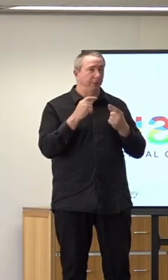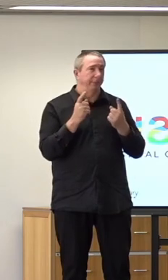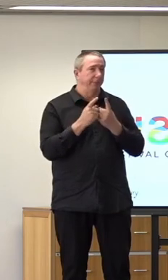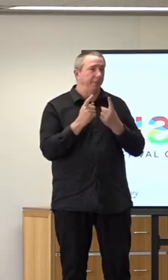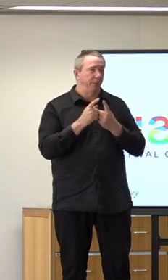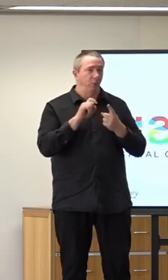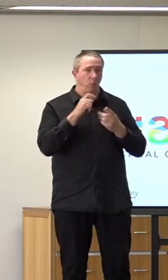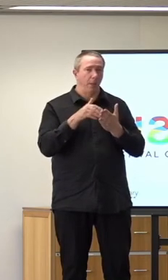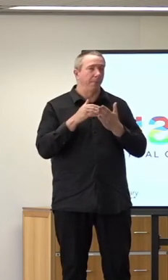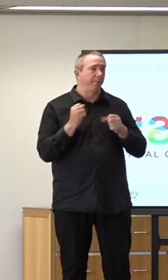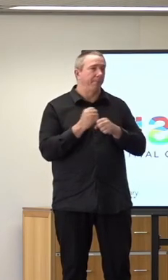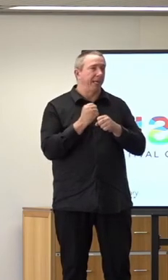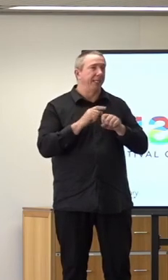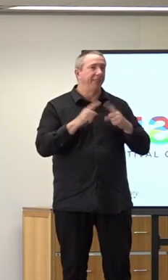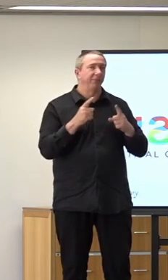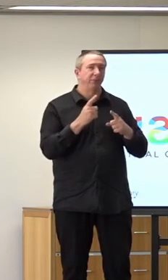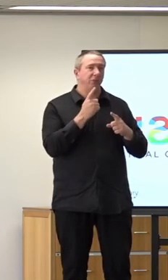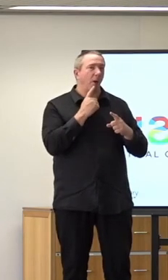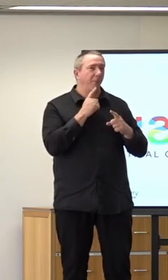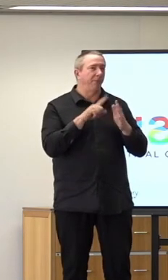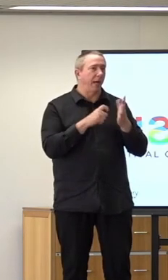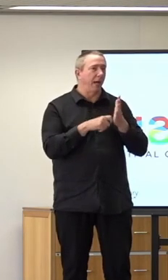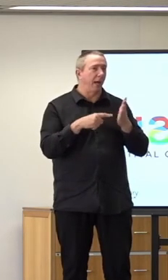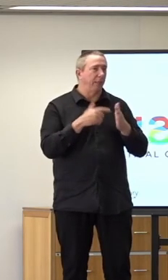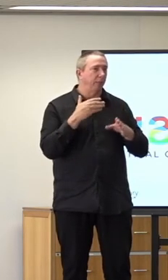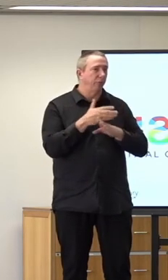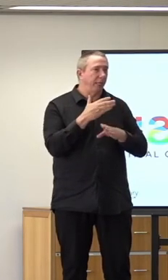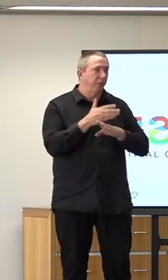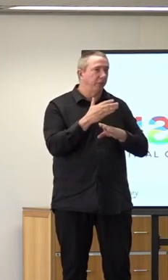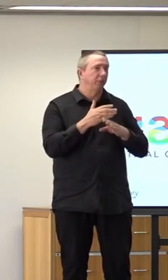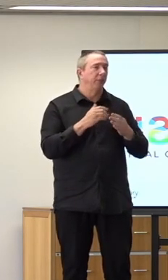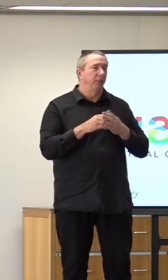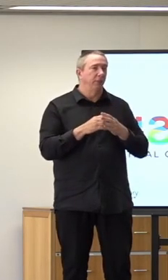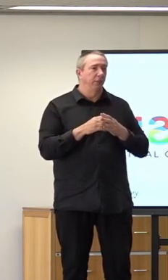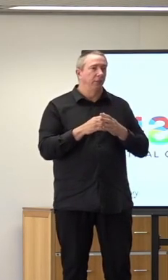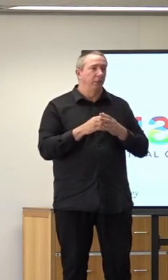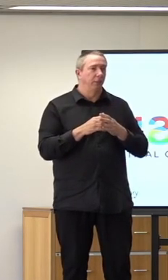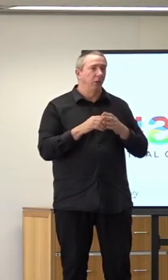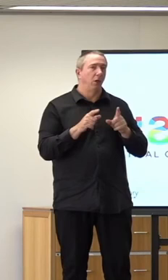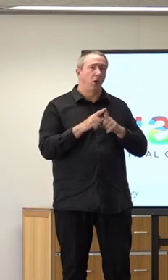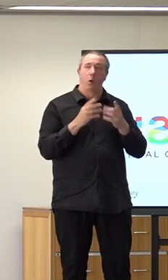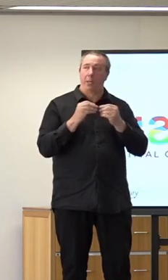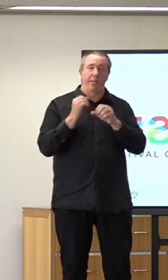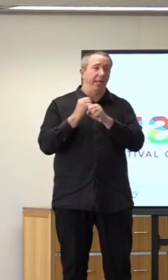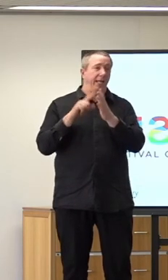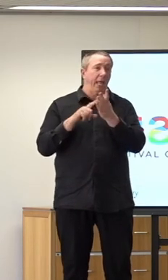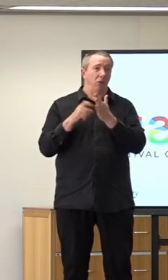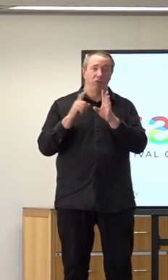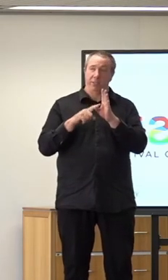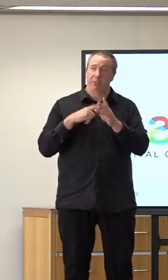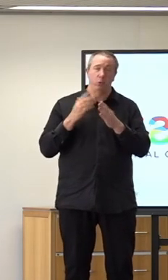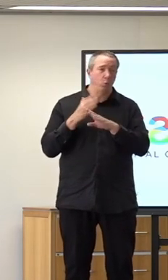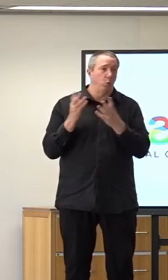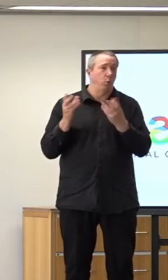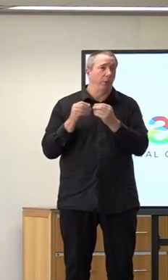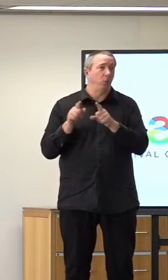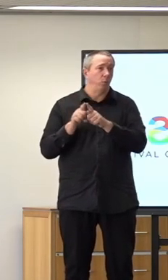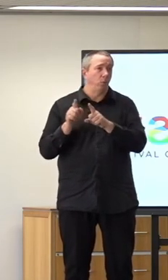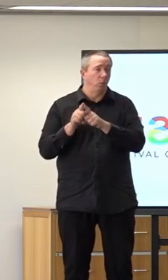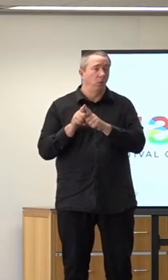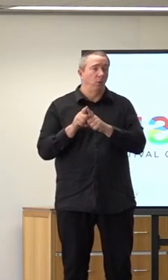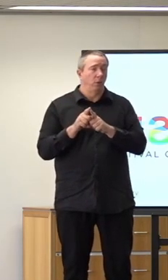create different kinds of arts practices and different kind of touch points with artists with the gallery itself. And